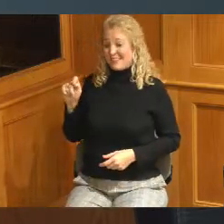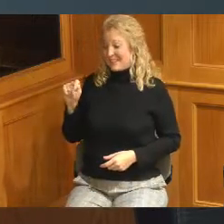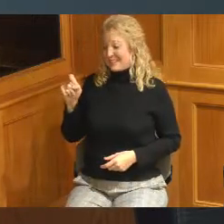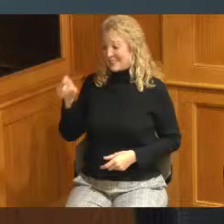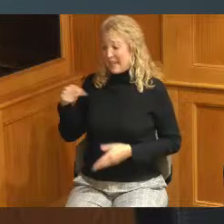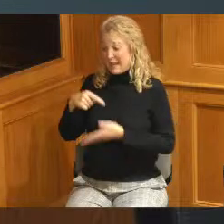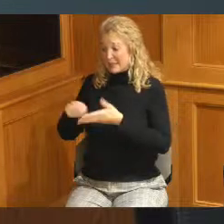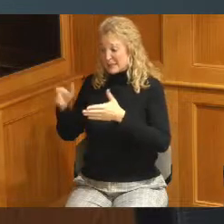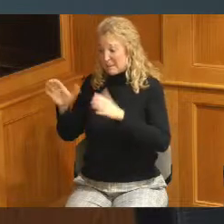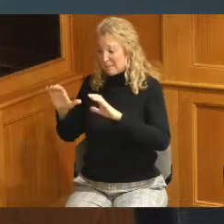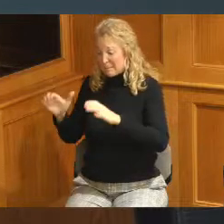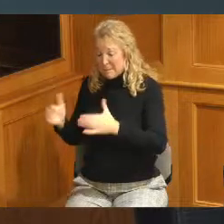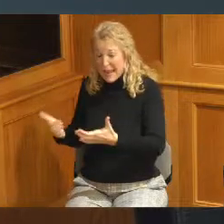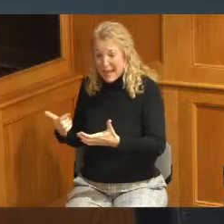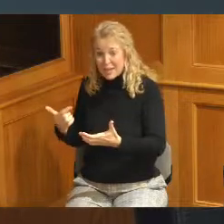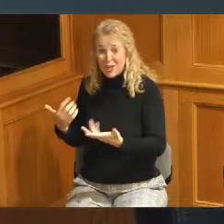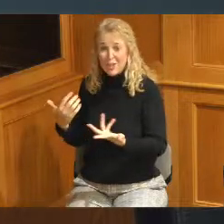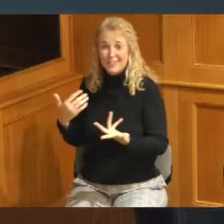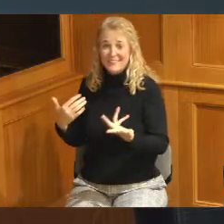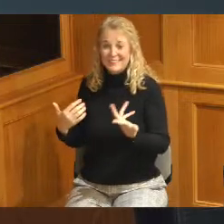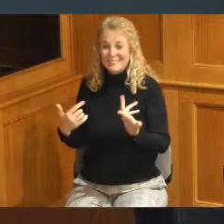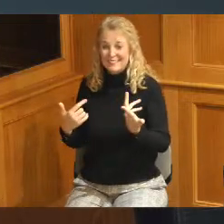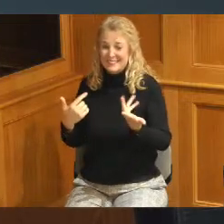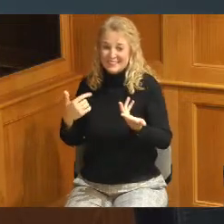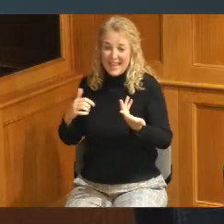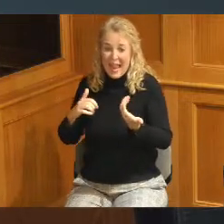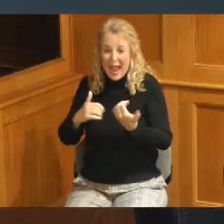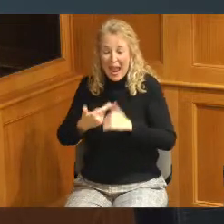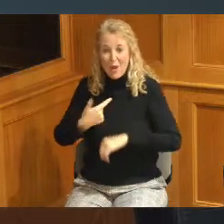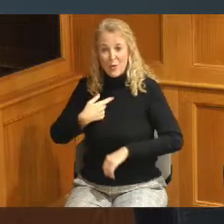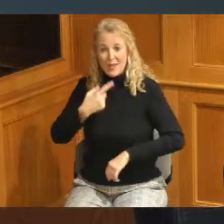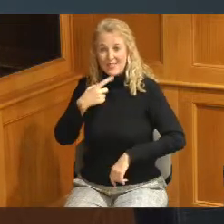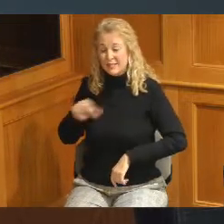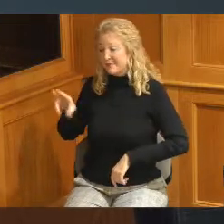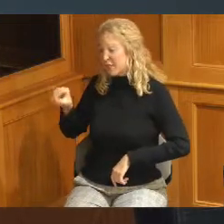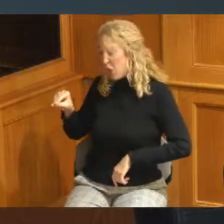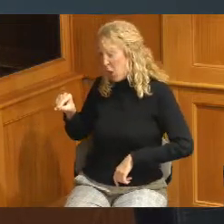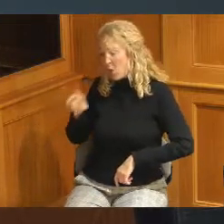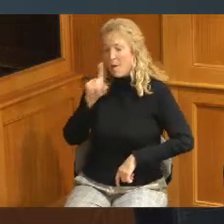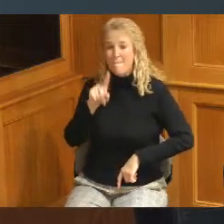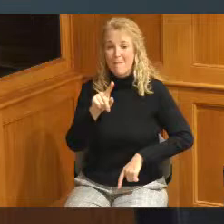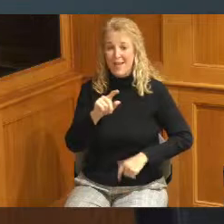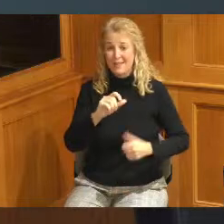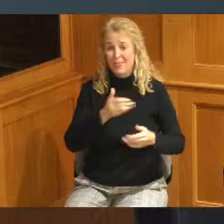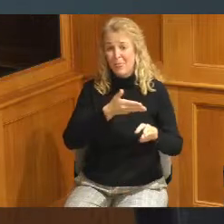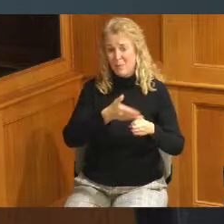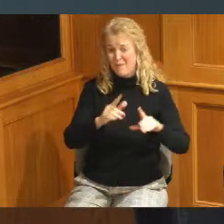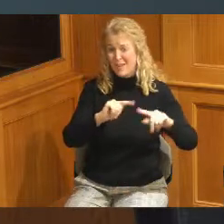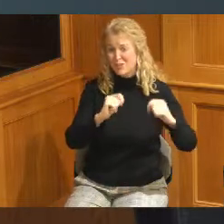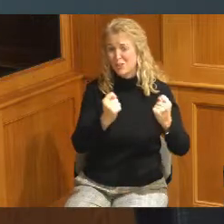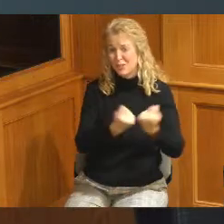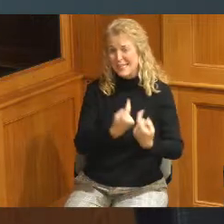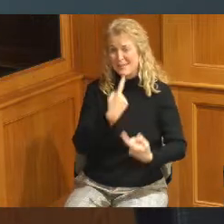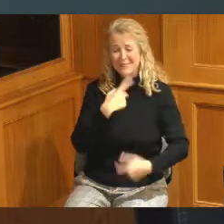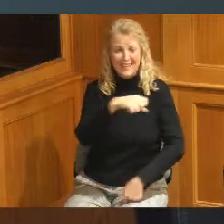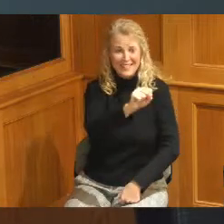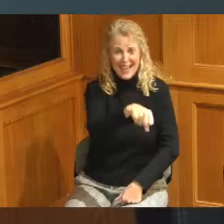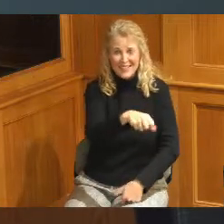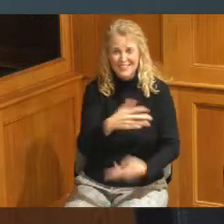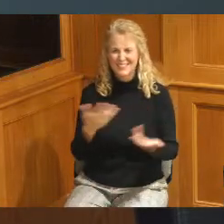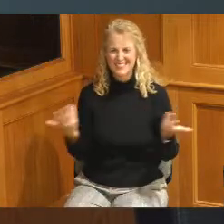homeowners and yes to professional teams because they have a contract that's paid for by the